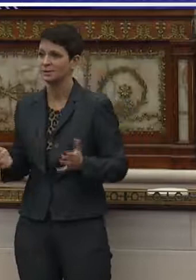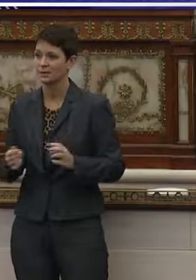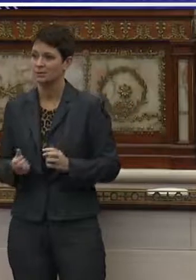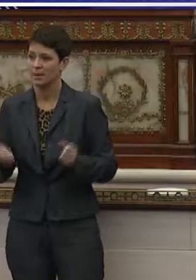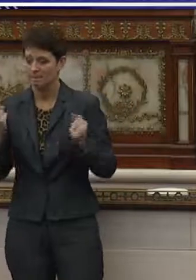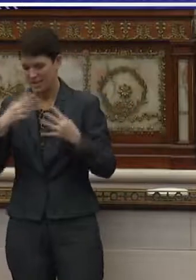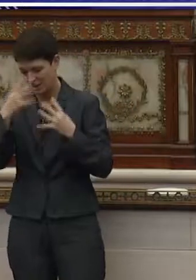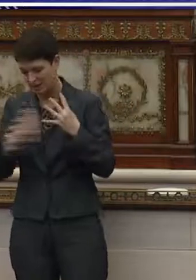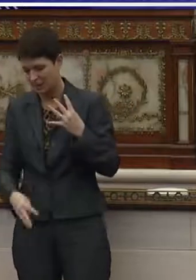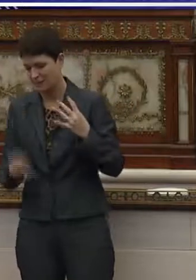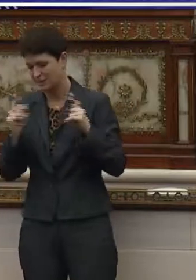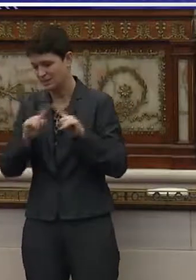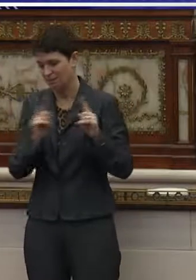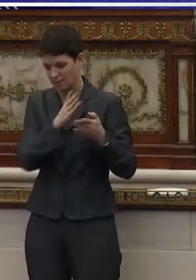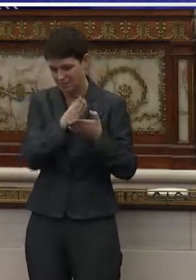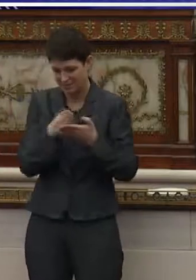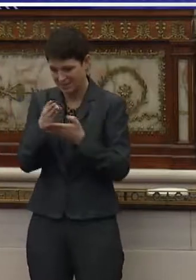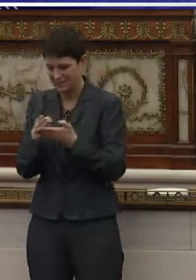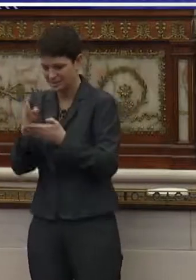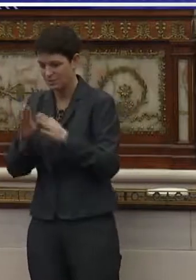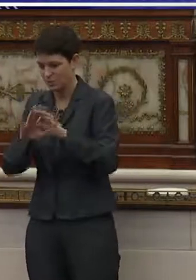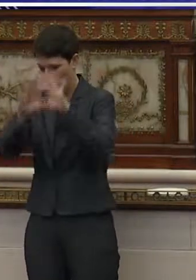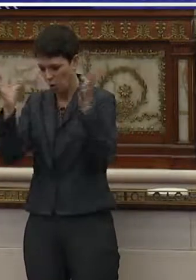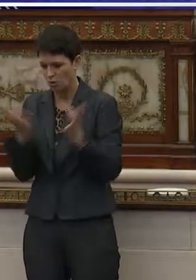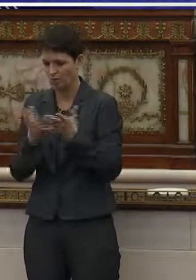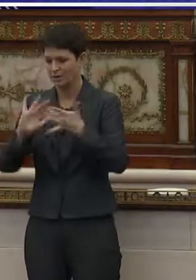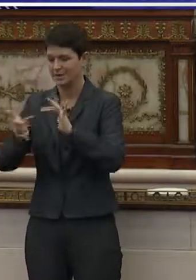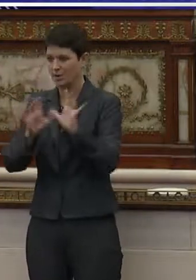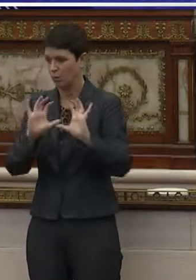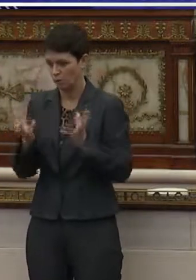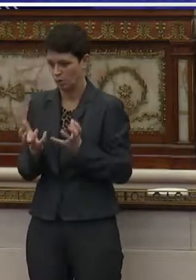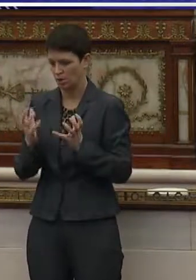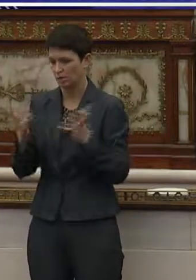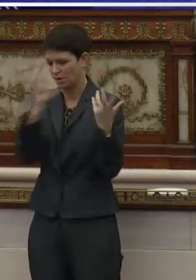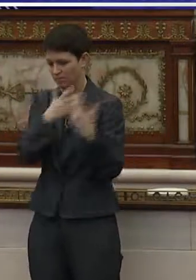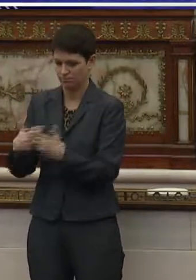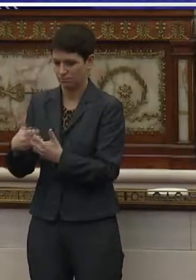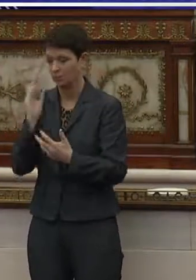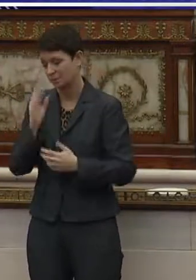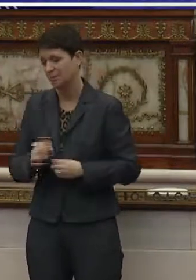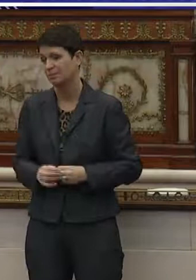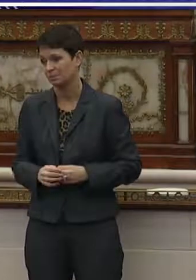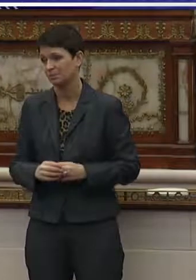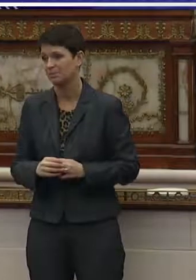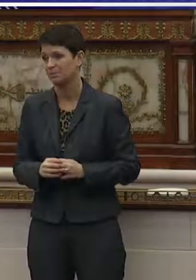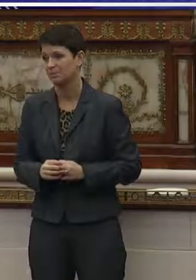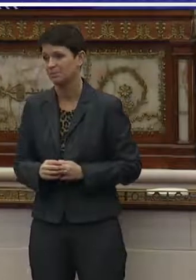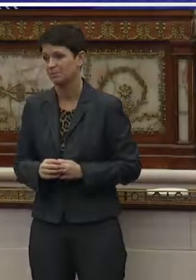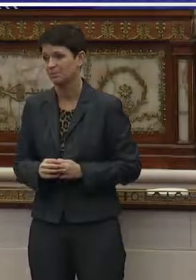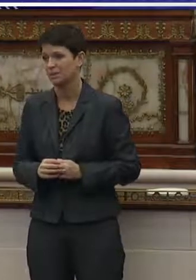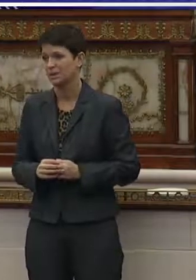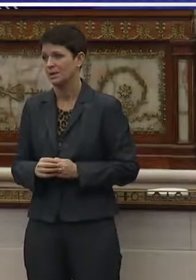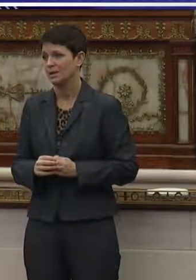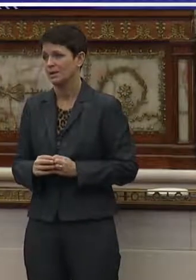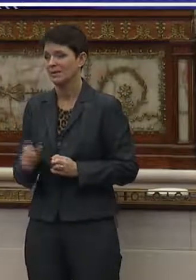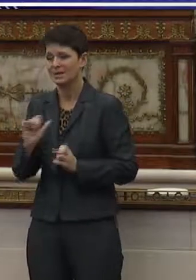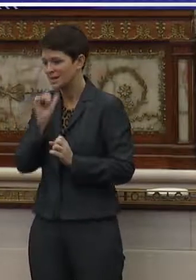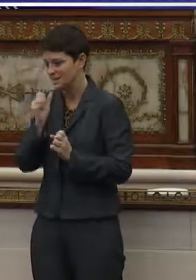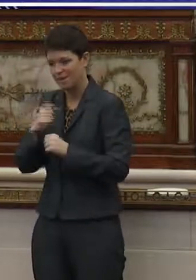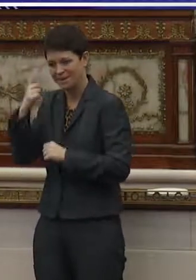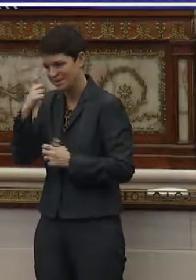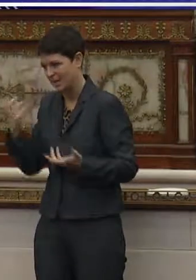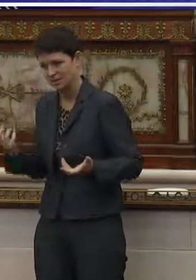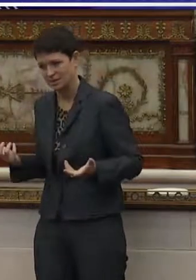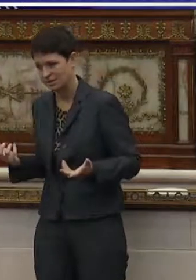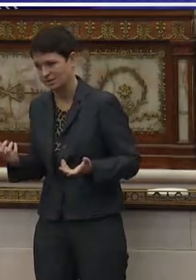all these different are pieces of the overall network that we hope fit together. All right, that just doesn't make a lot of sense